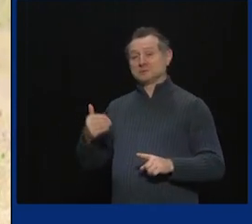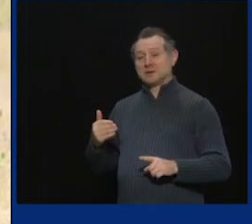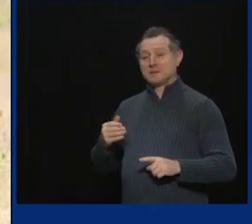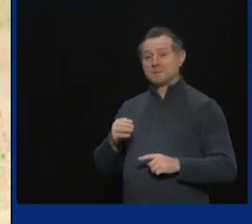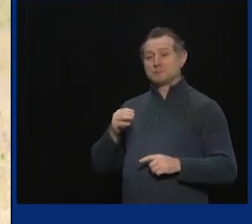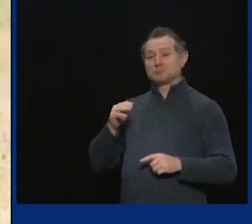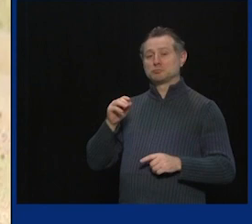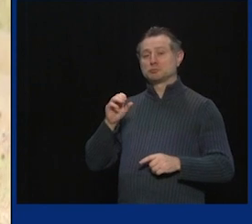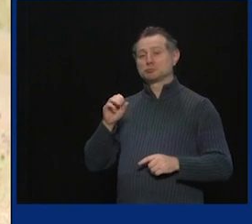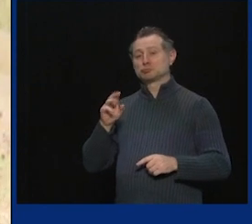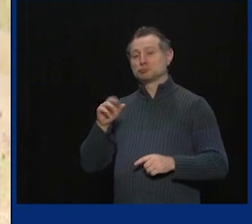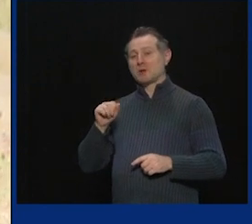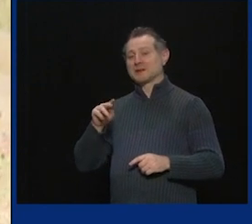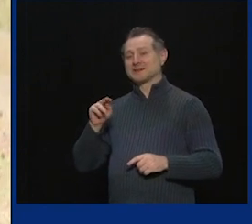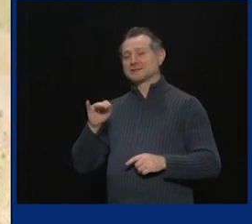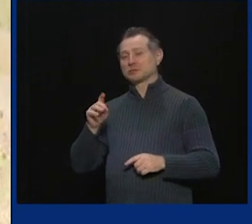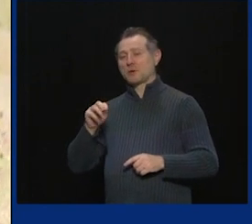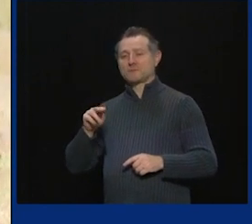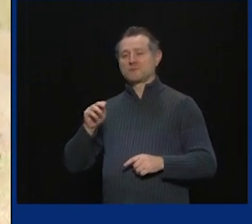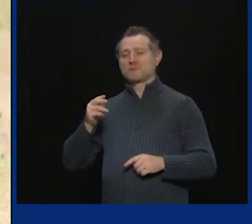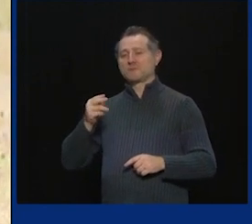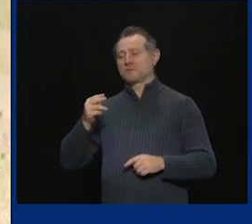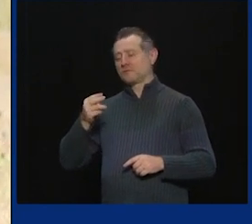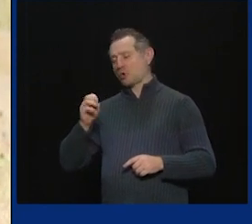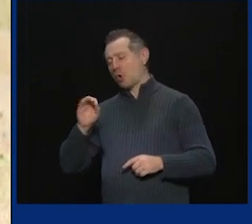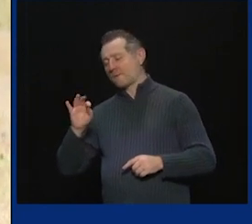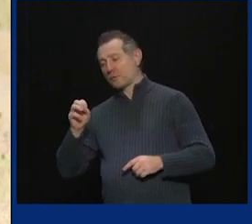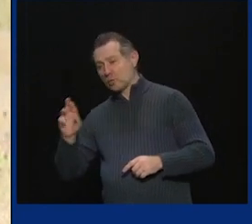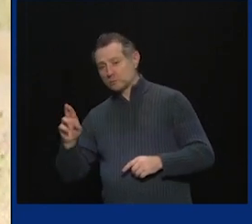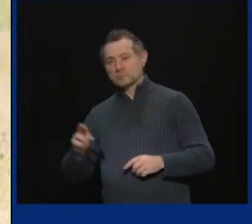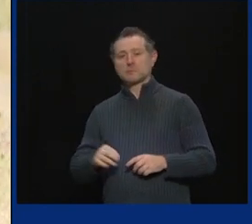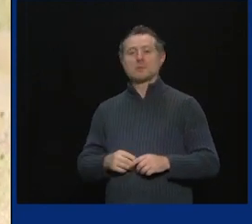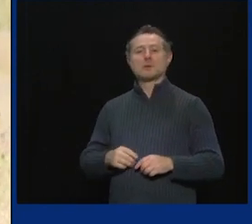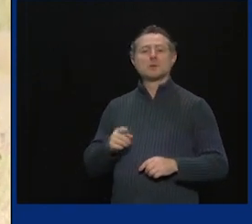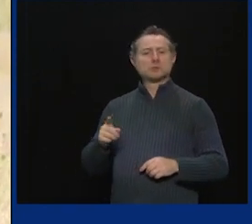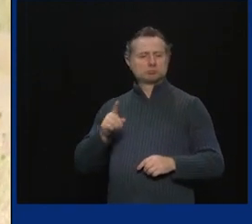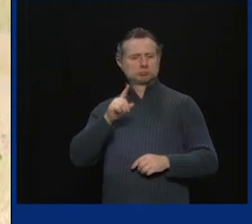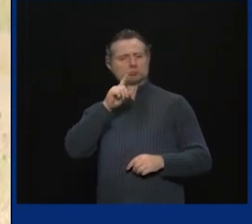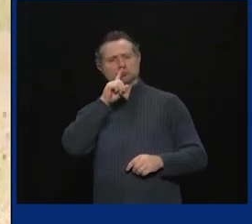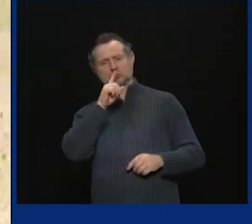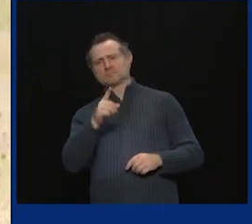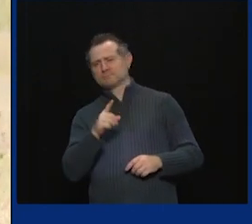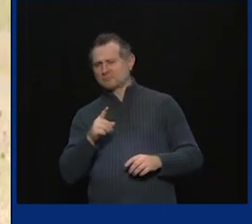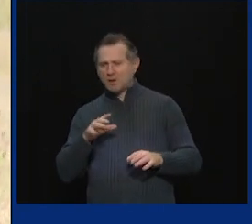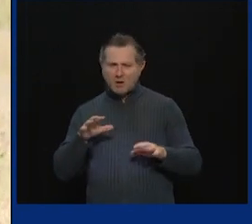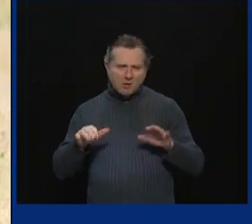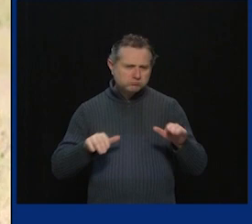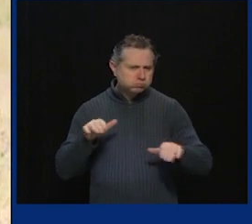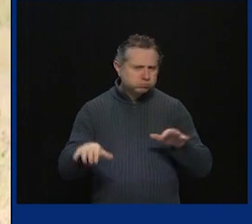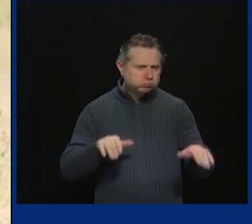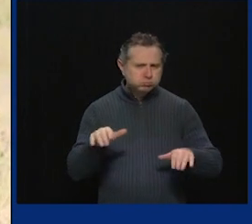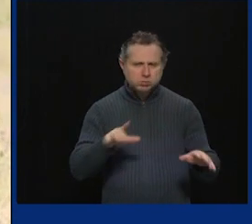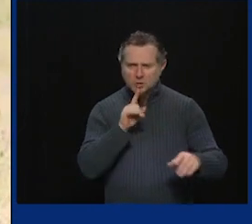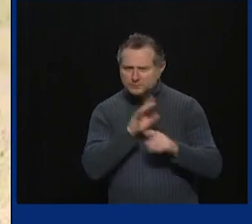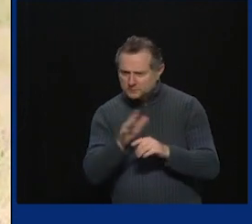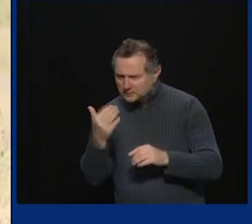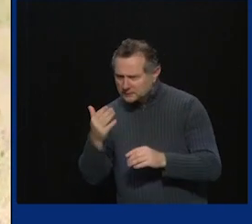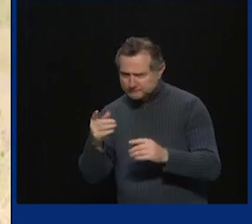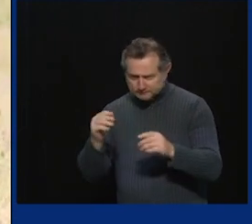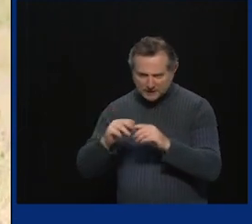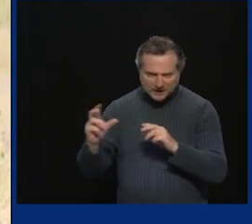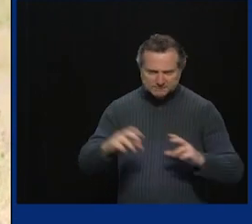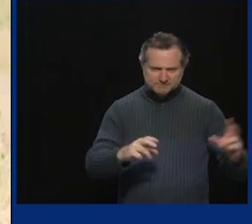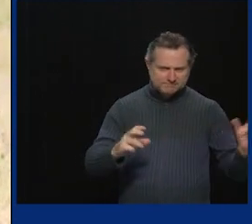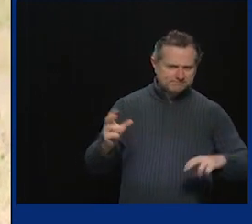successfully secured major investments which were critical in the build-out of this STAMP site that we stand on here